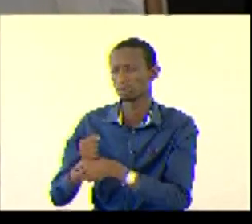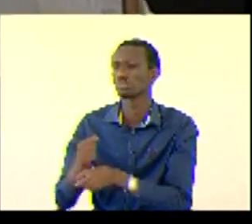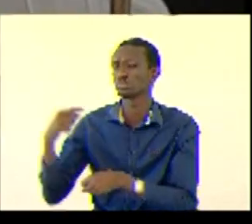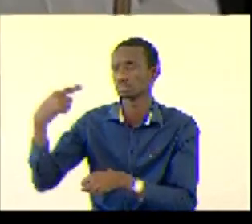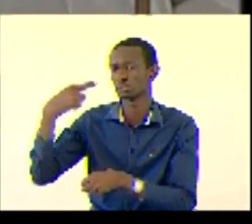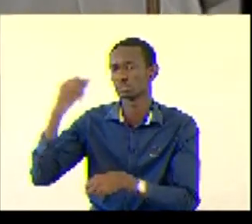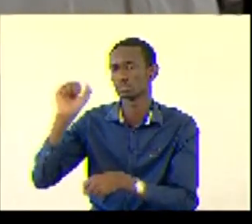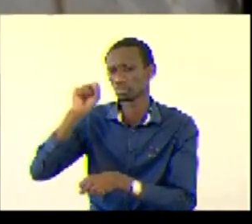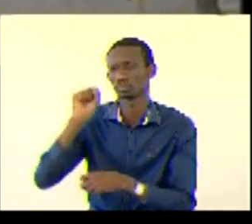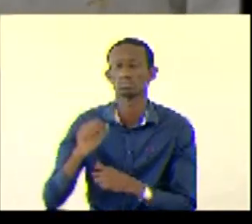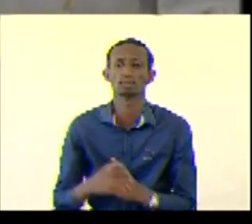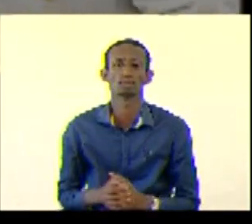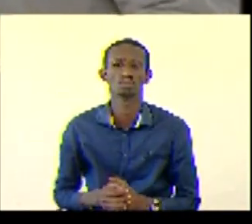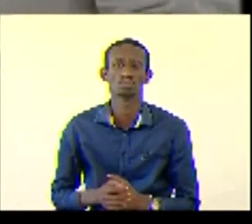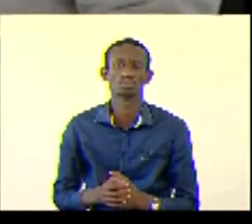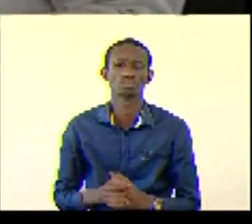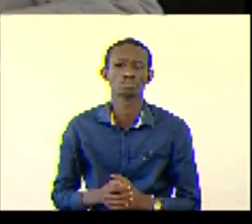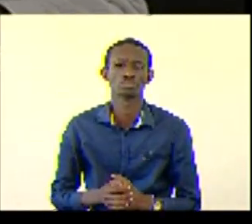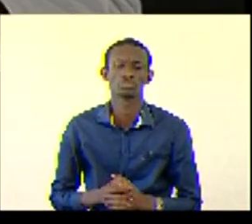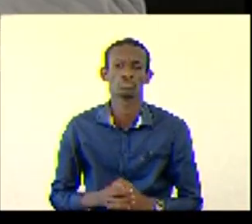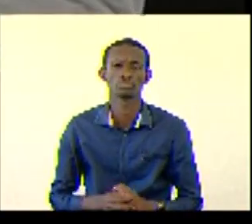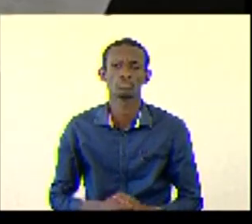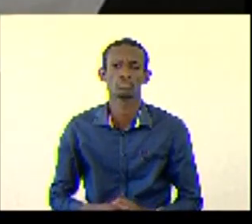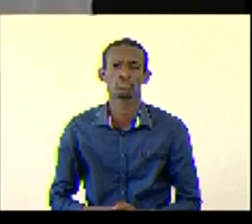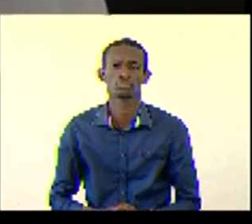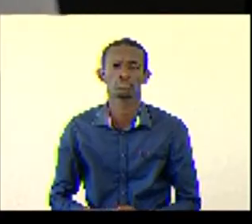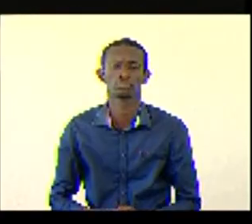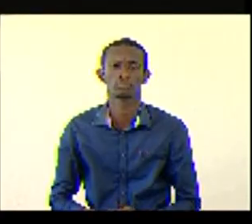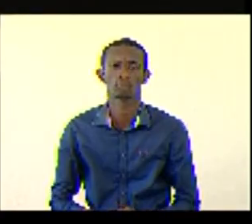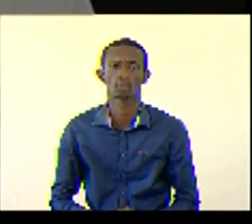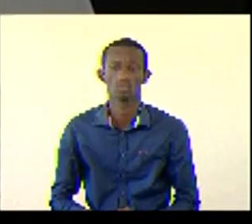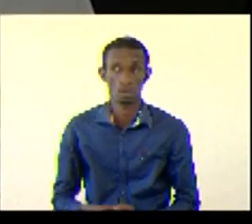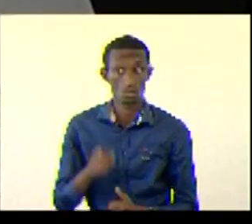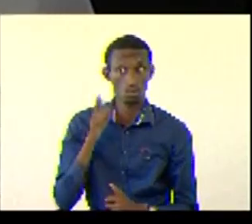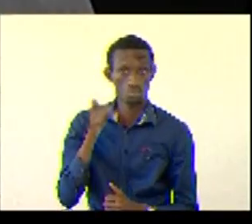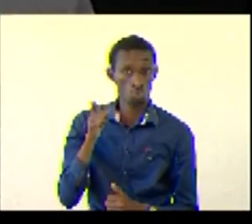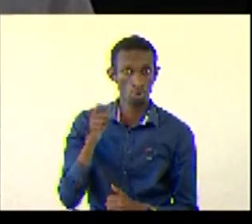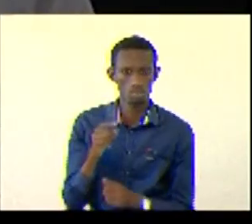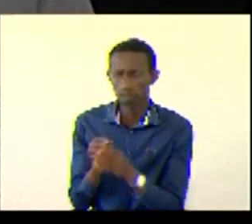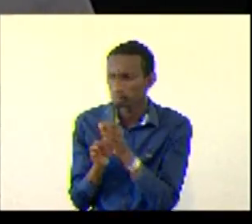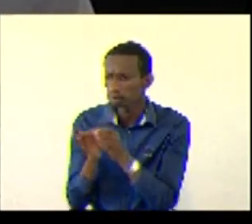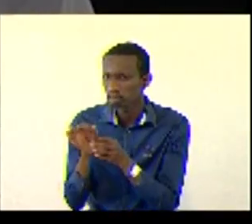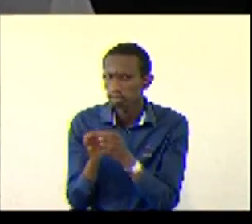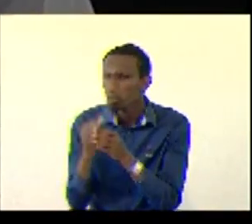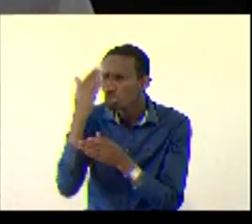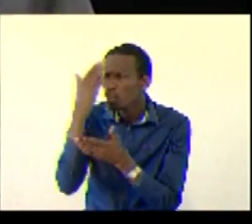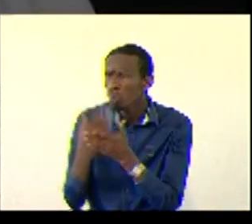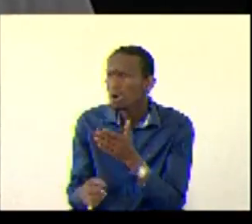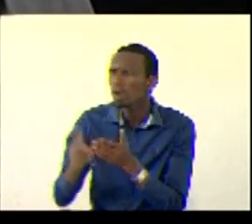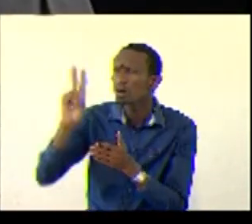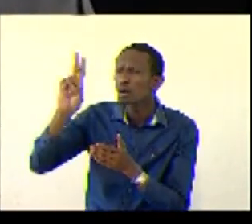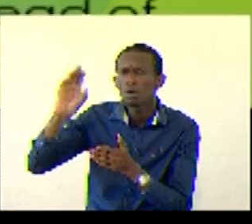is what you were expected to do. Explain why the volume of gas does not